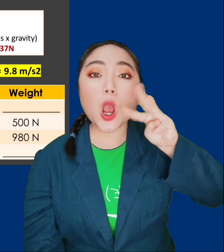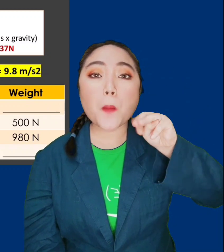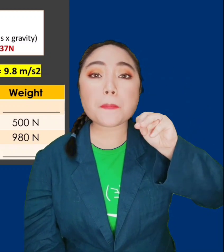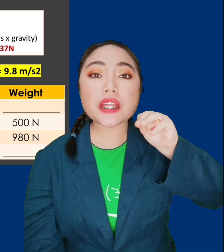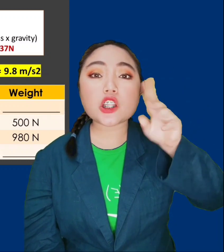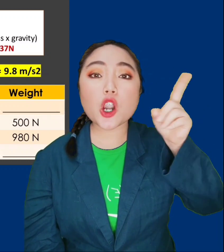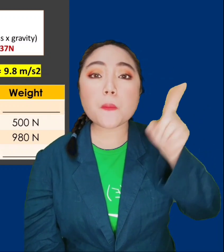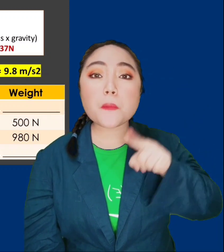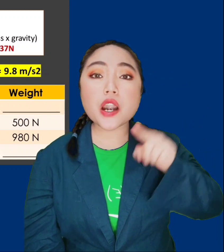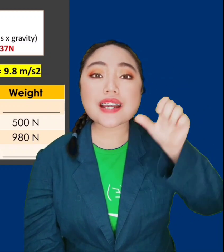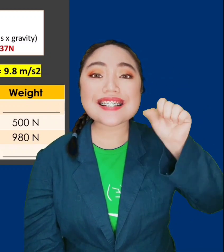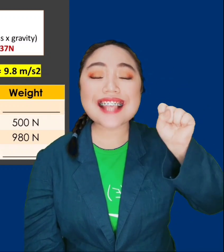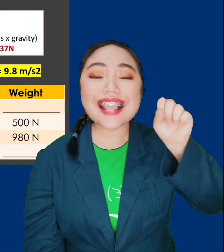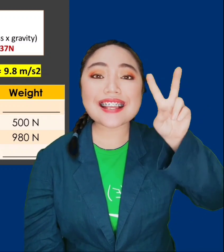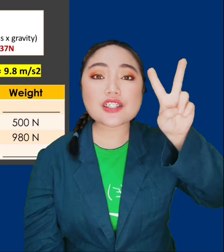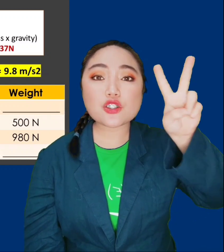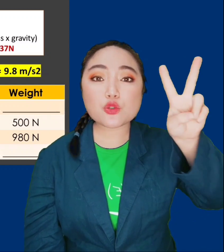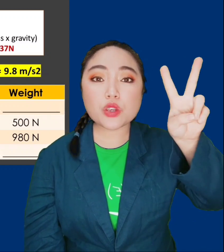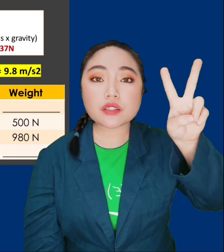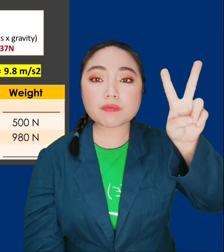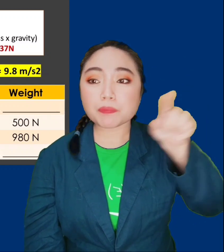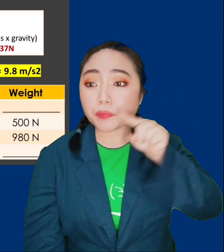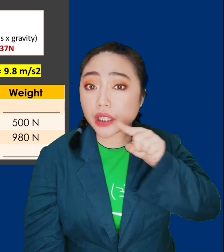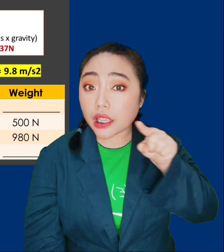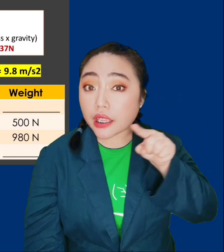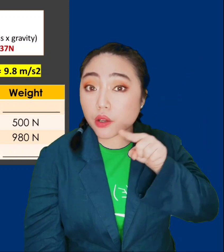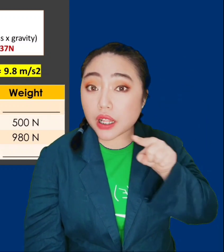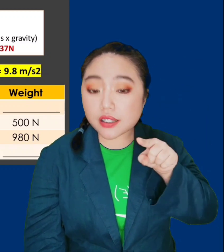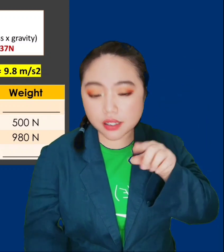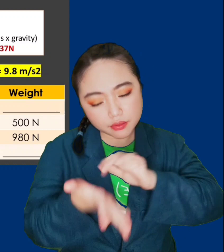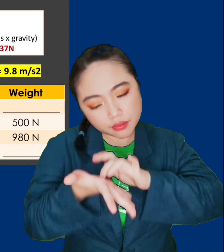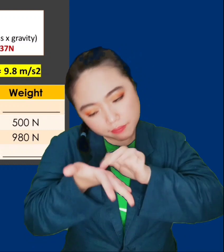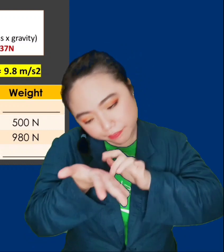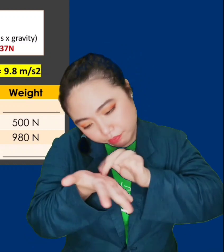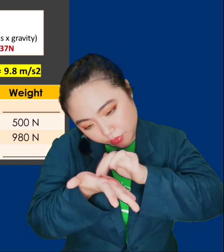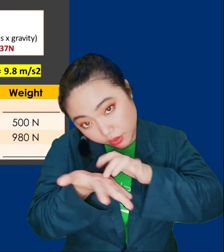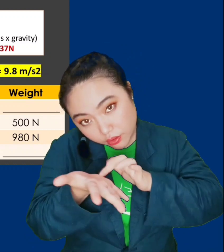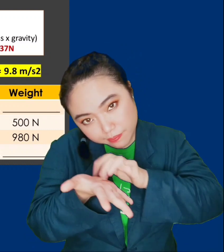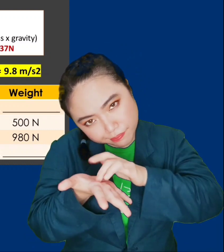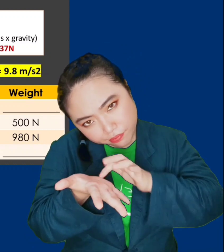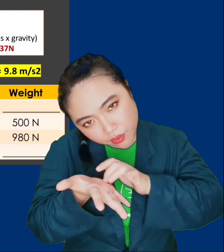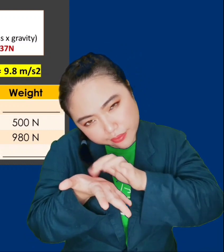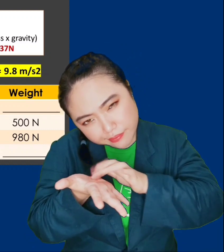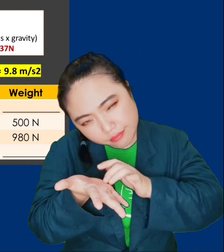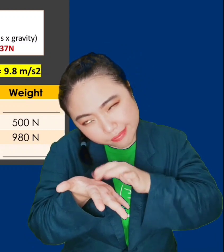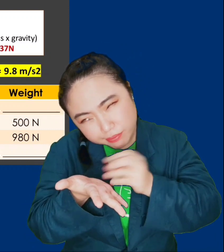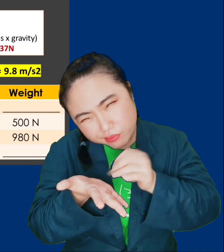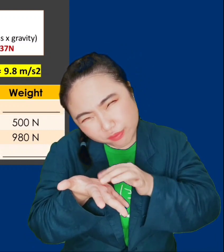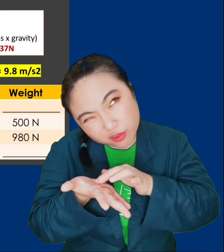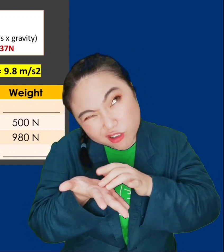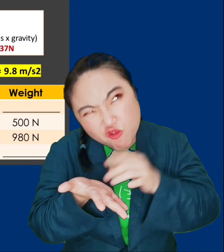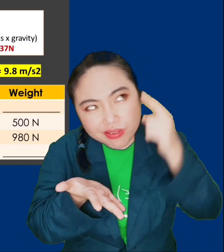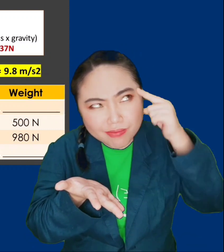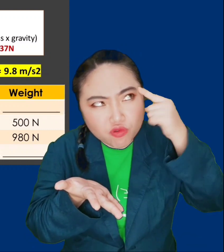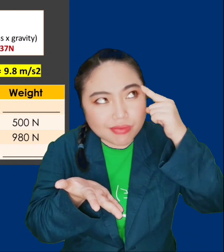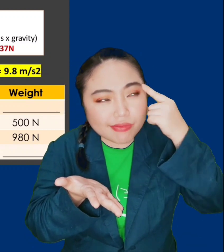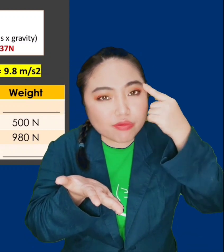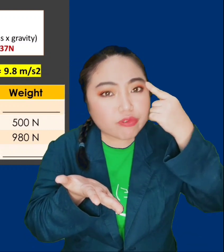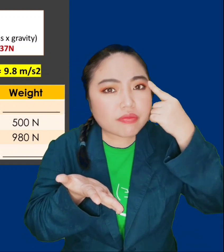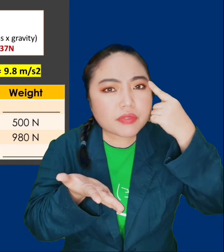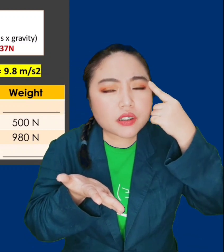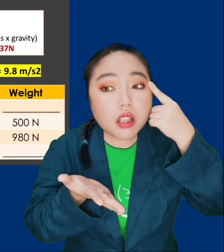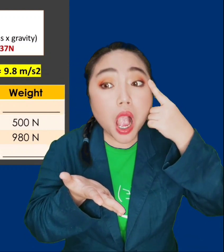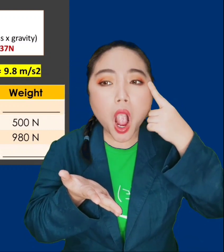9.8 meter per second squared. That's the gravity here on Earth. That's gonna be equal to, okay, let me